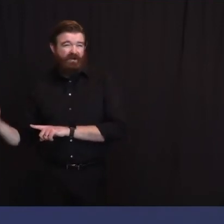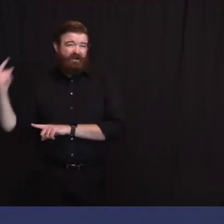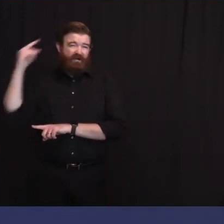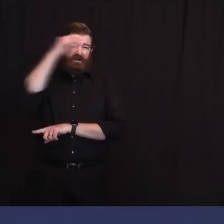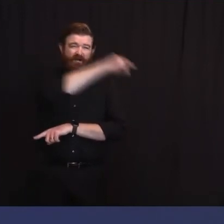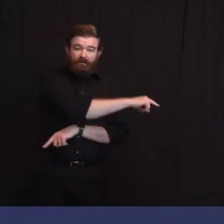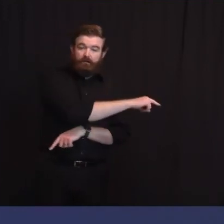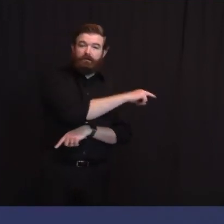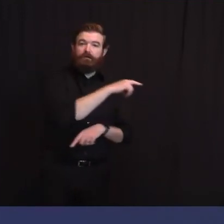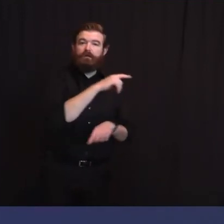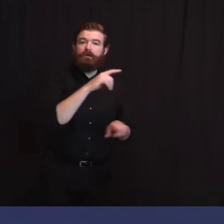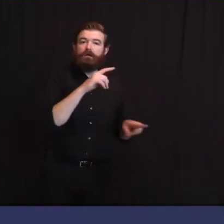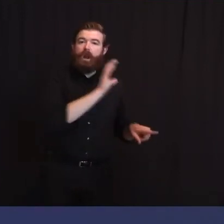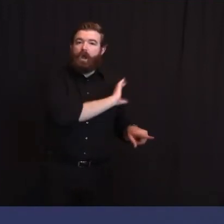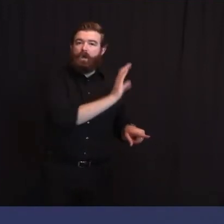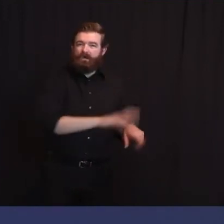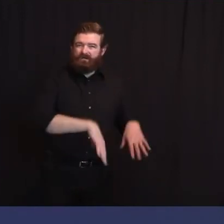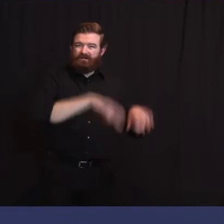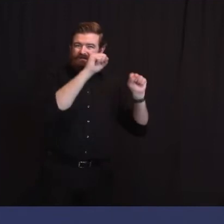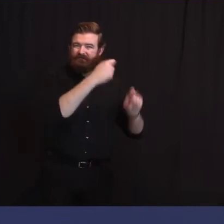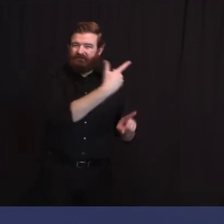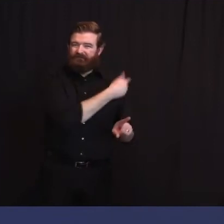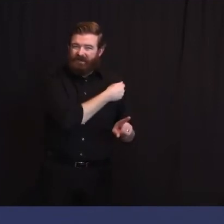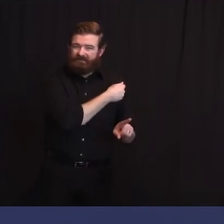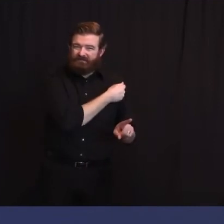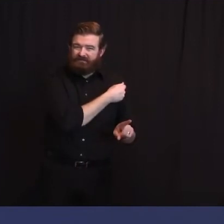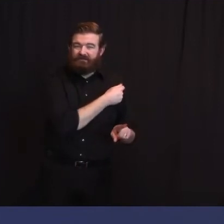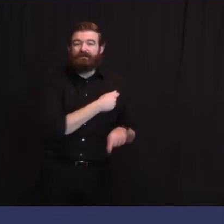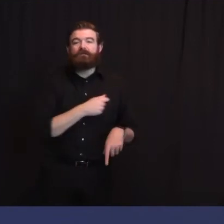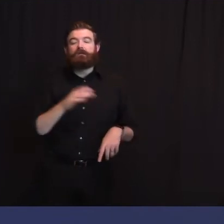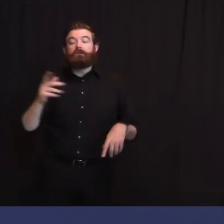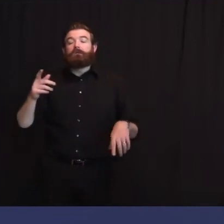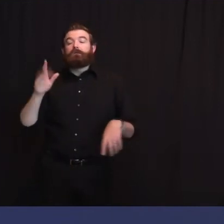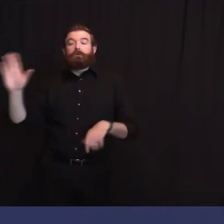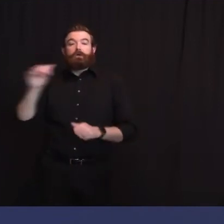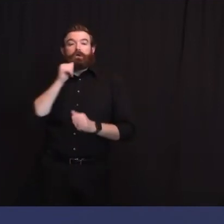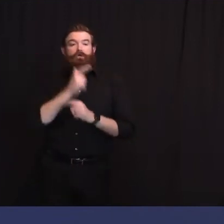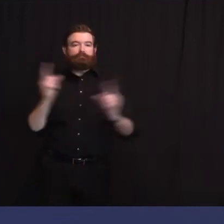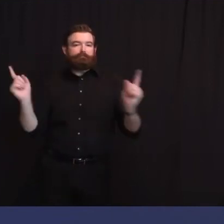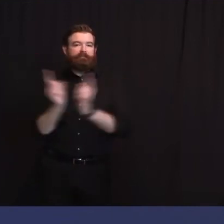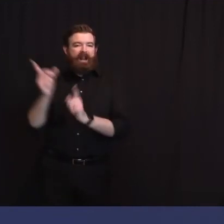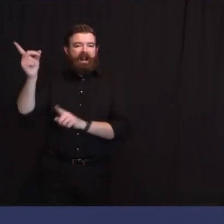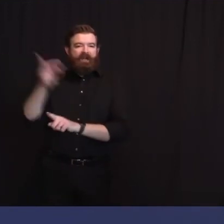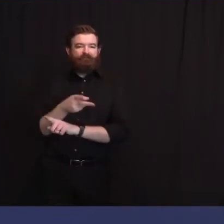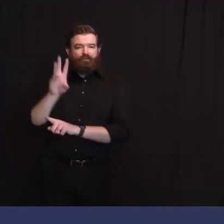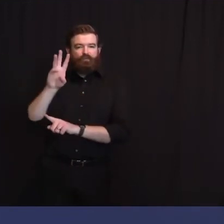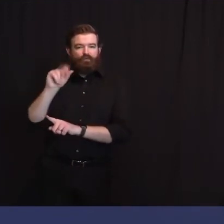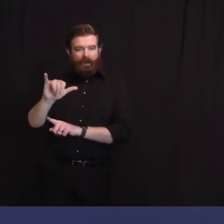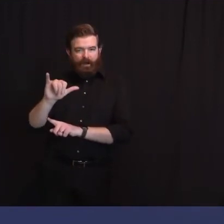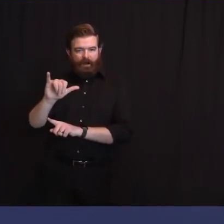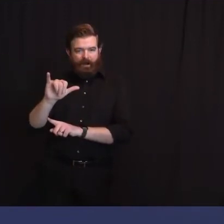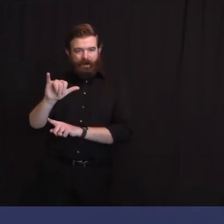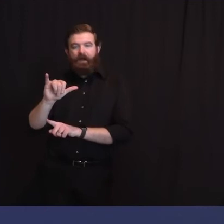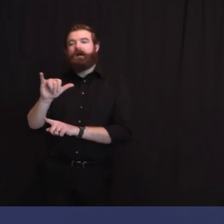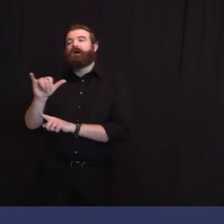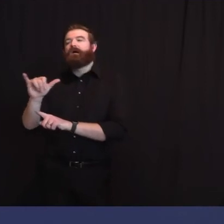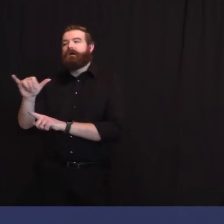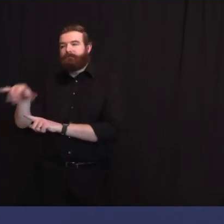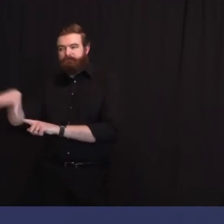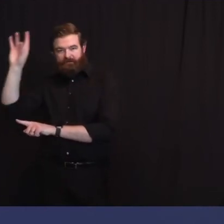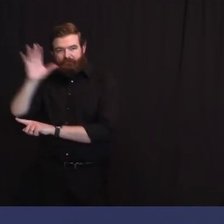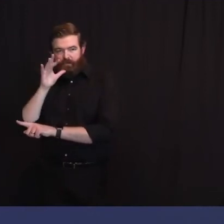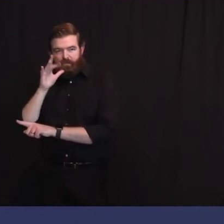and he had a sister from Denver meet him in St. Louis, I think, and he gave mom to his sister, and she took him that way, and he went back to Washington.